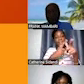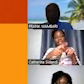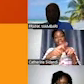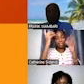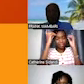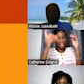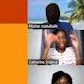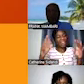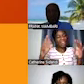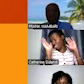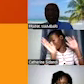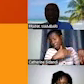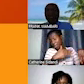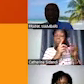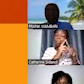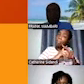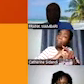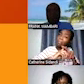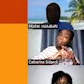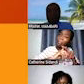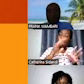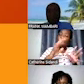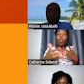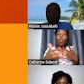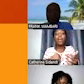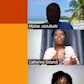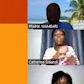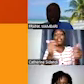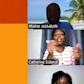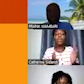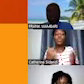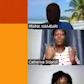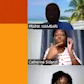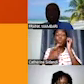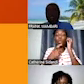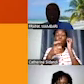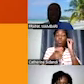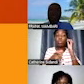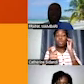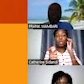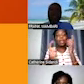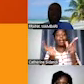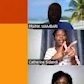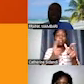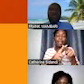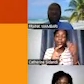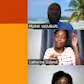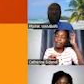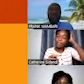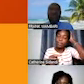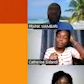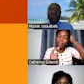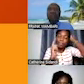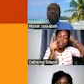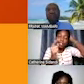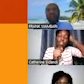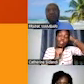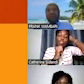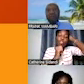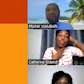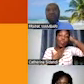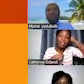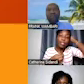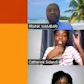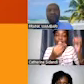Or you have somebody who is a controlling freak and he or she does not want to give you a room to